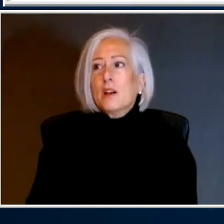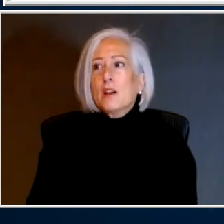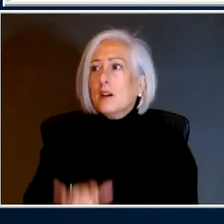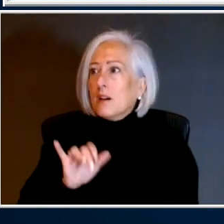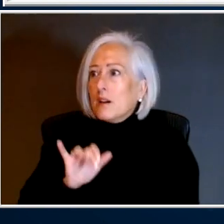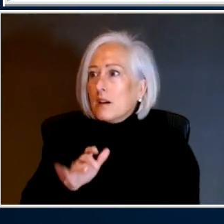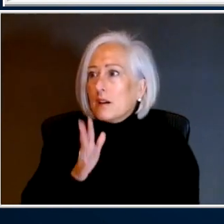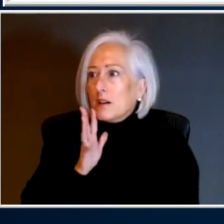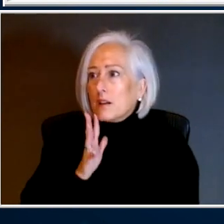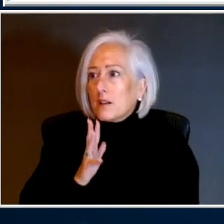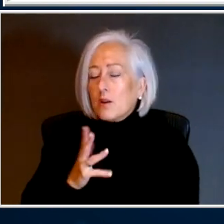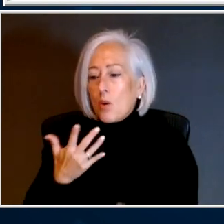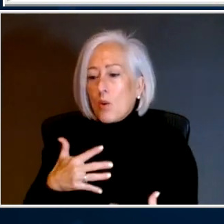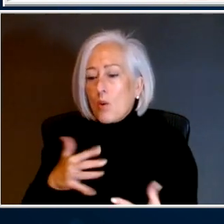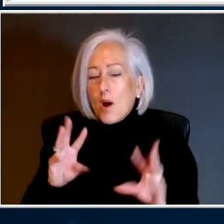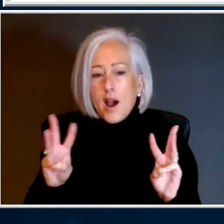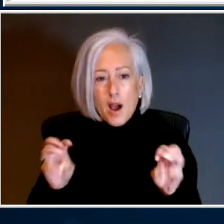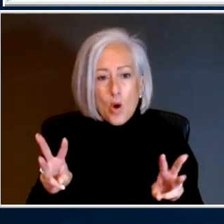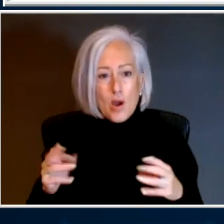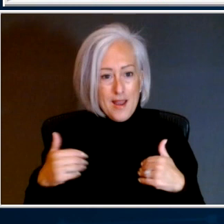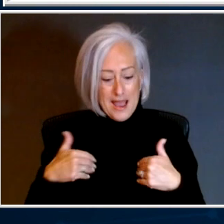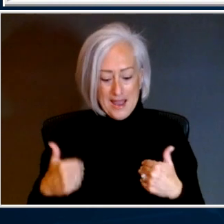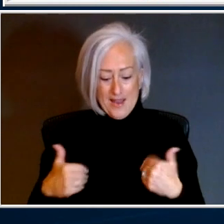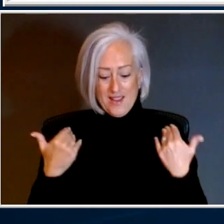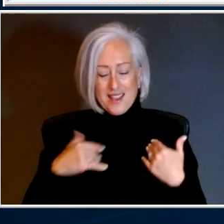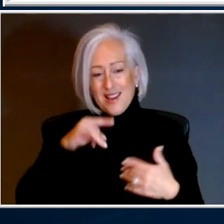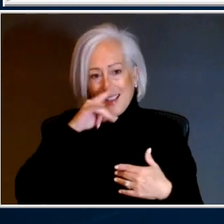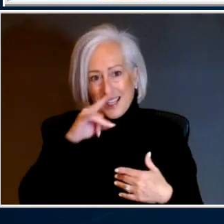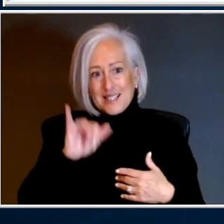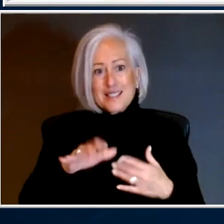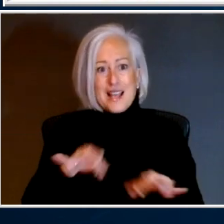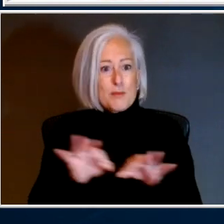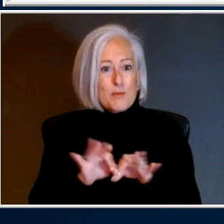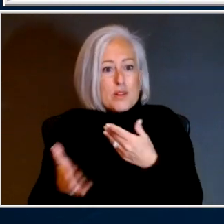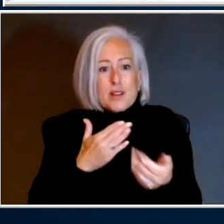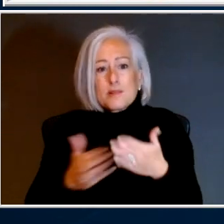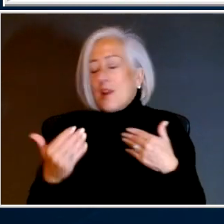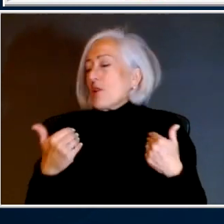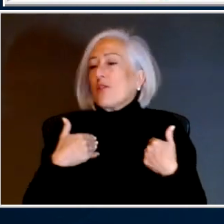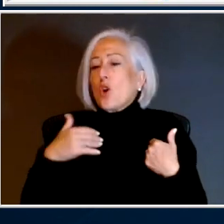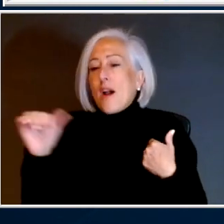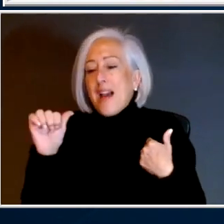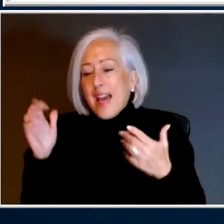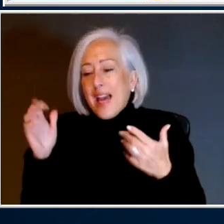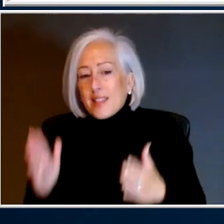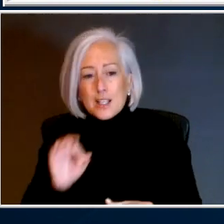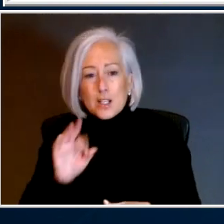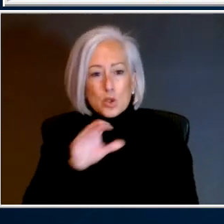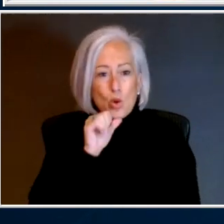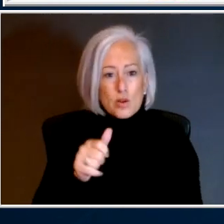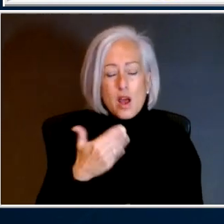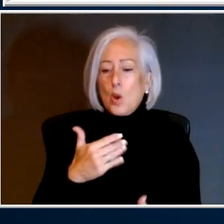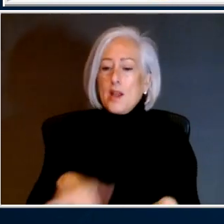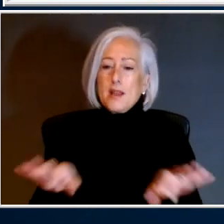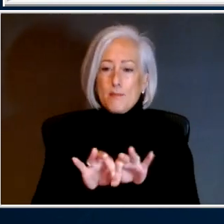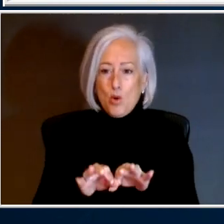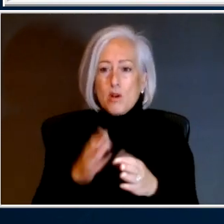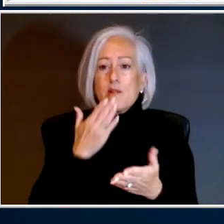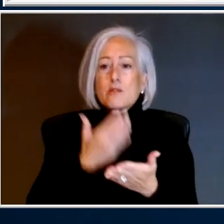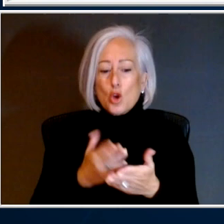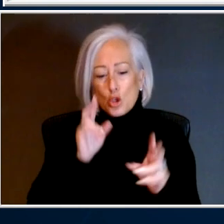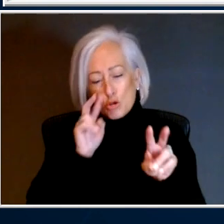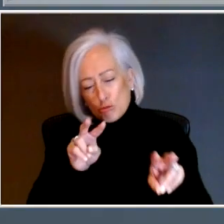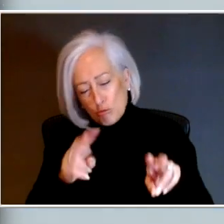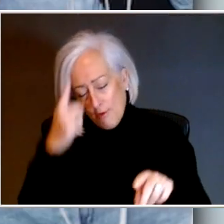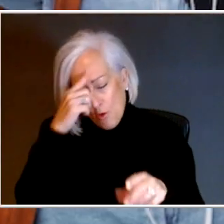As having young kids, I think this goes across the board, whether you have athletes or not. It's just really so important. Great tips to look out for with our kids.